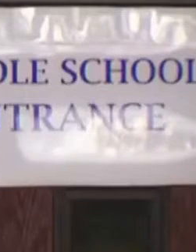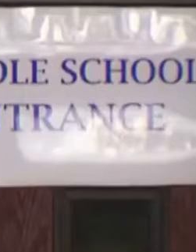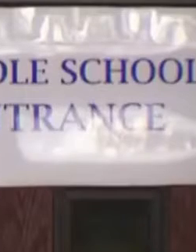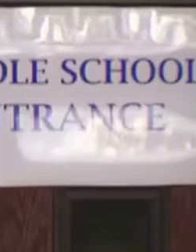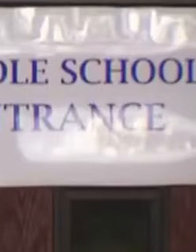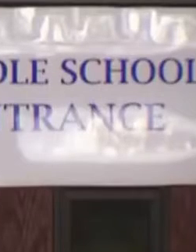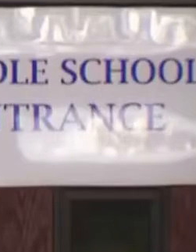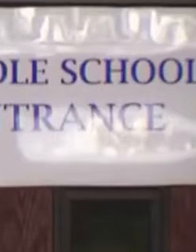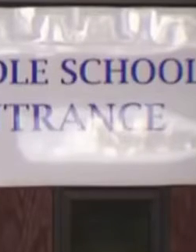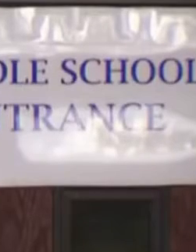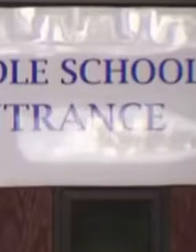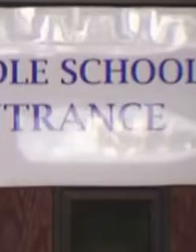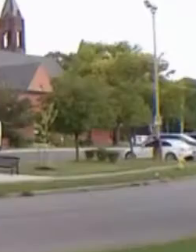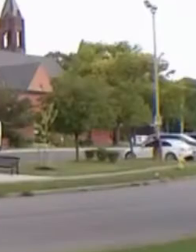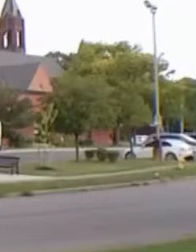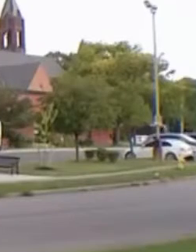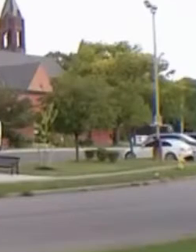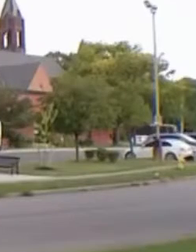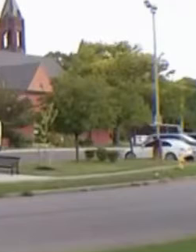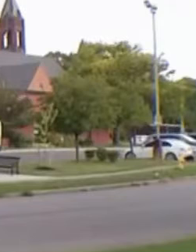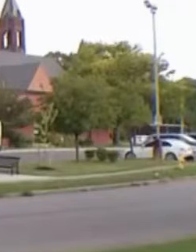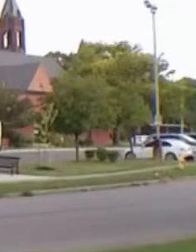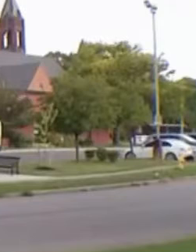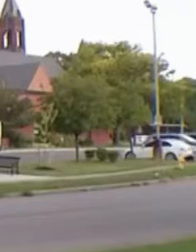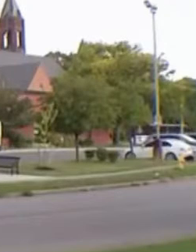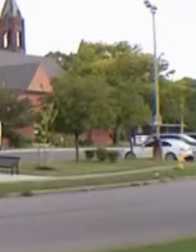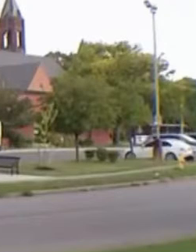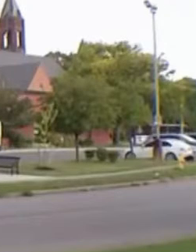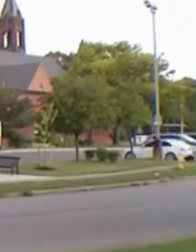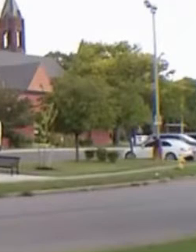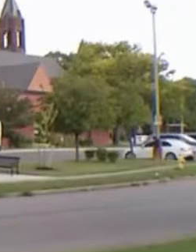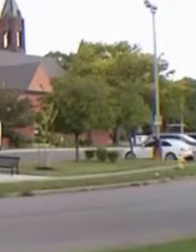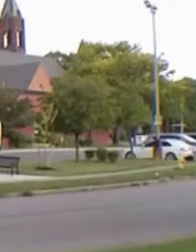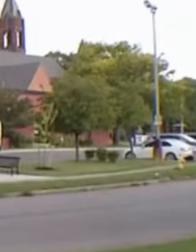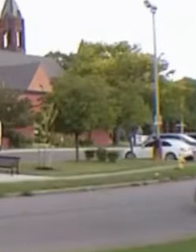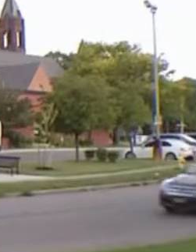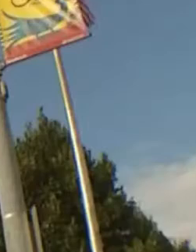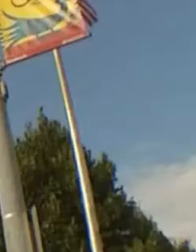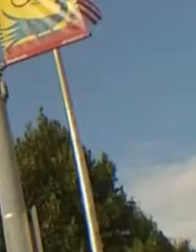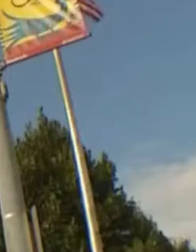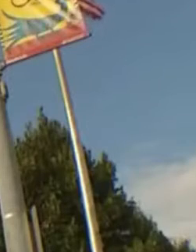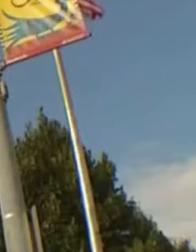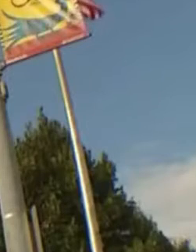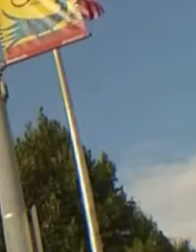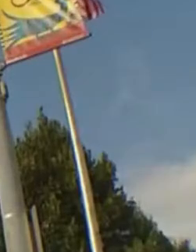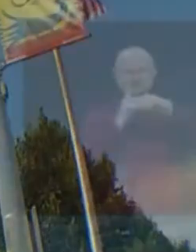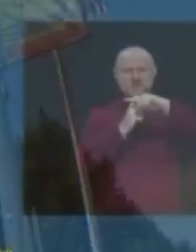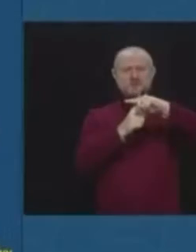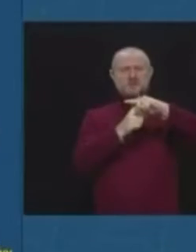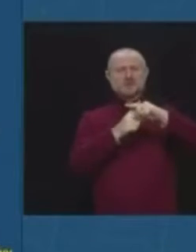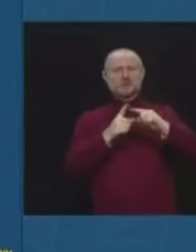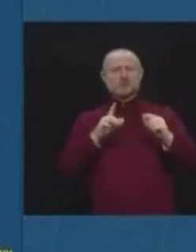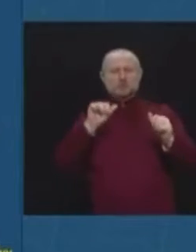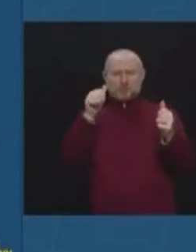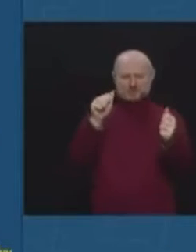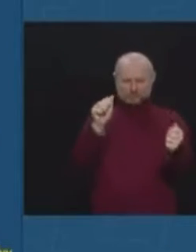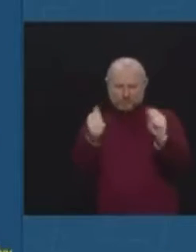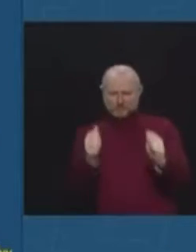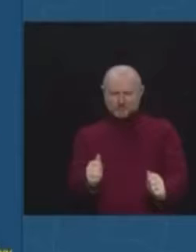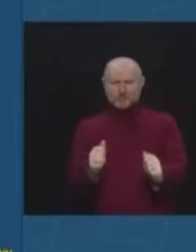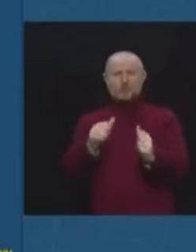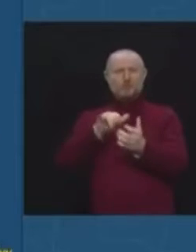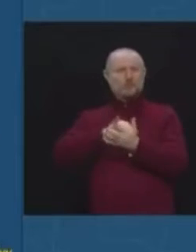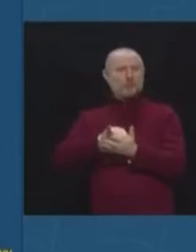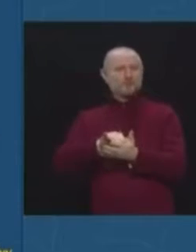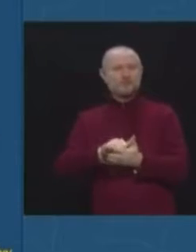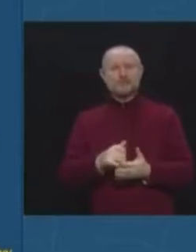advocates were unhappy with, that the governor funded childcare with $1.4 billion, but that's about a quarter of what